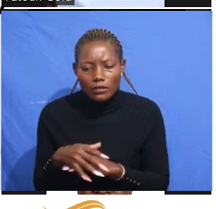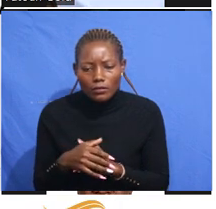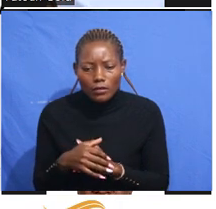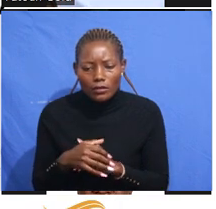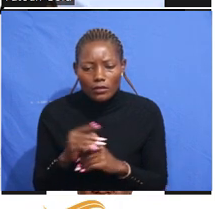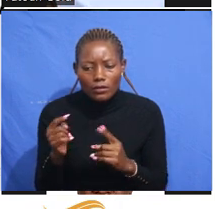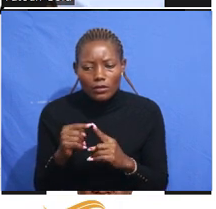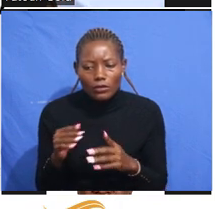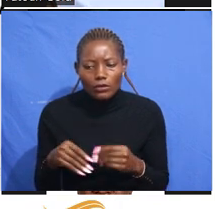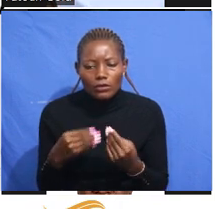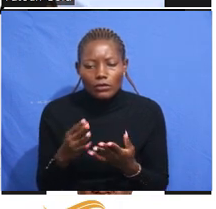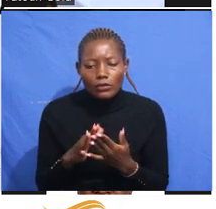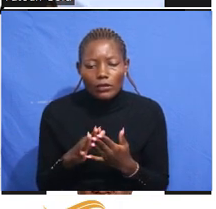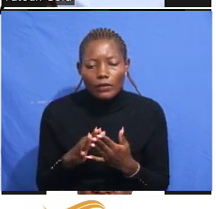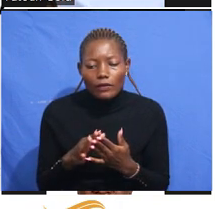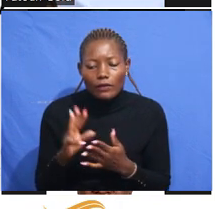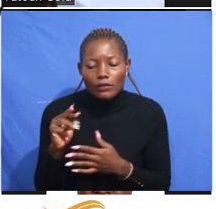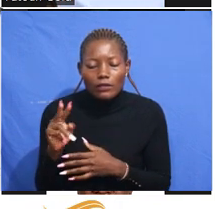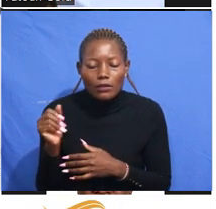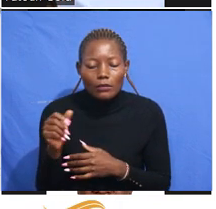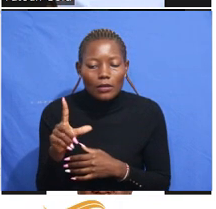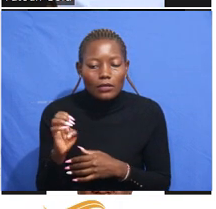to give the muscle that message from the brain.